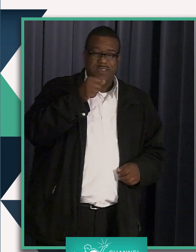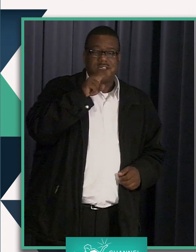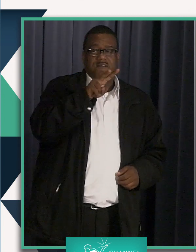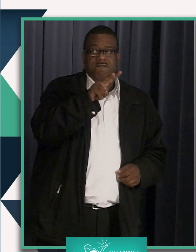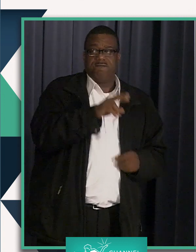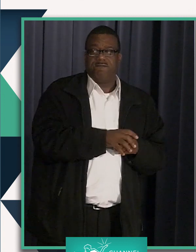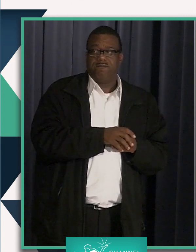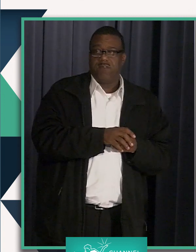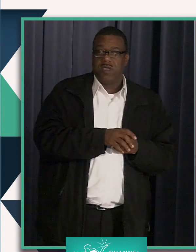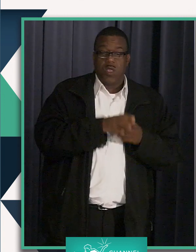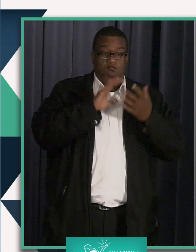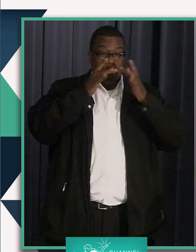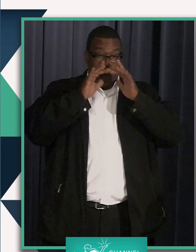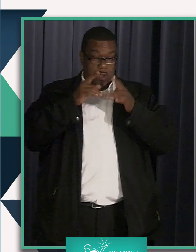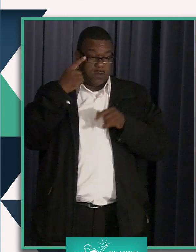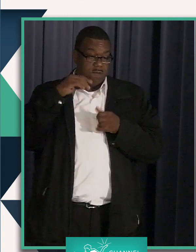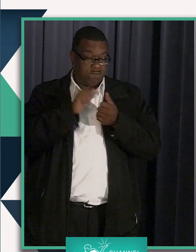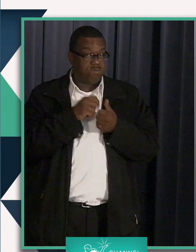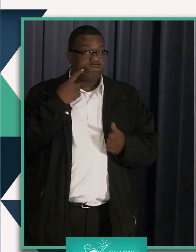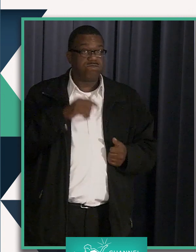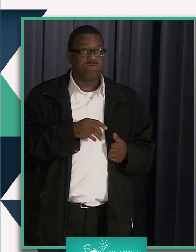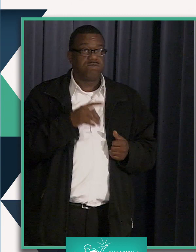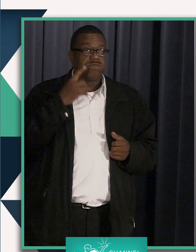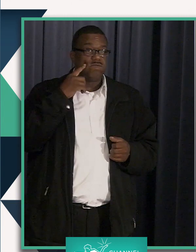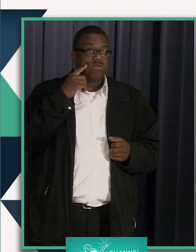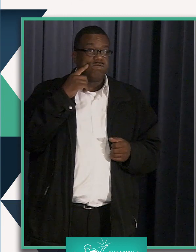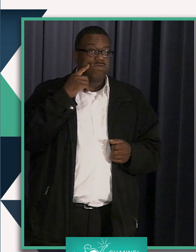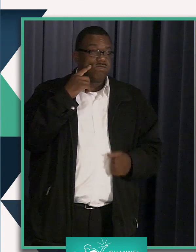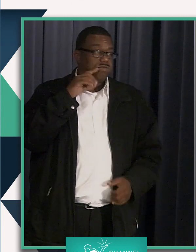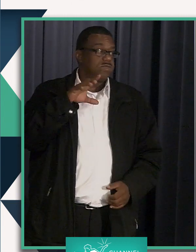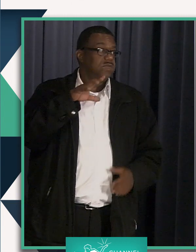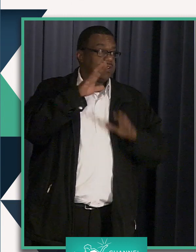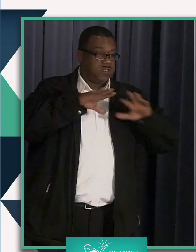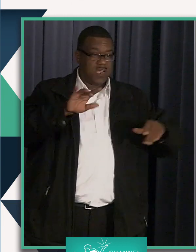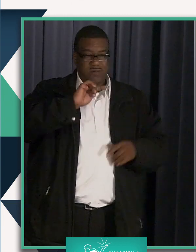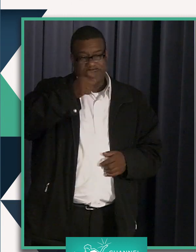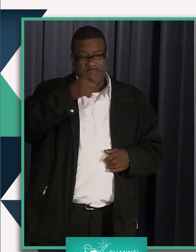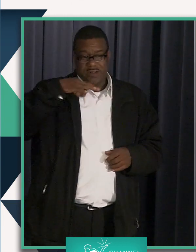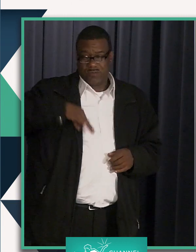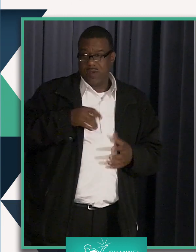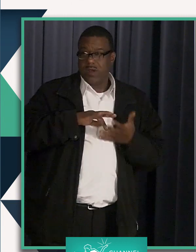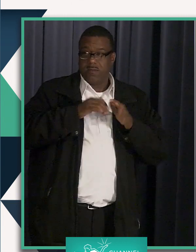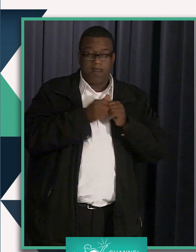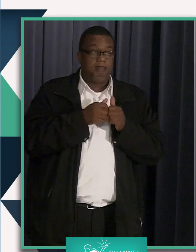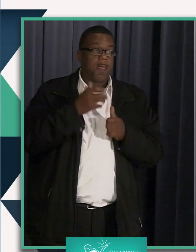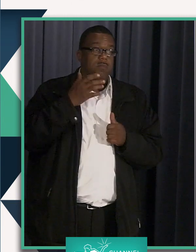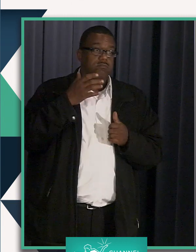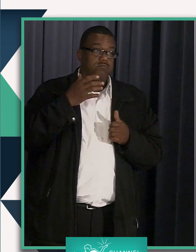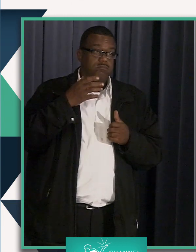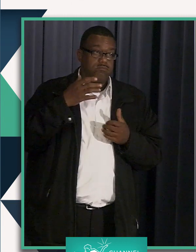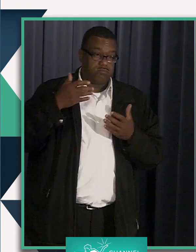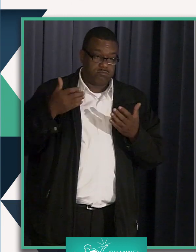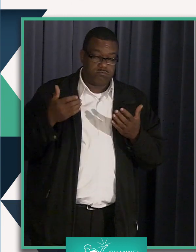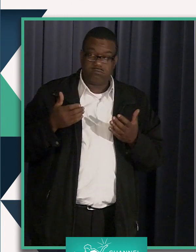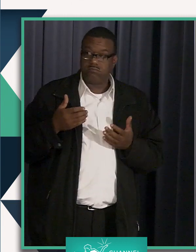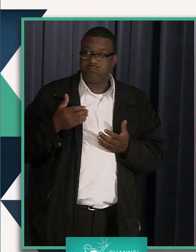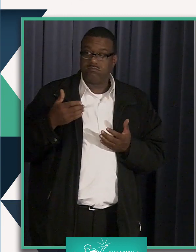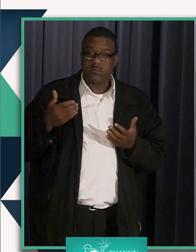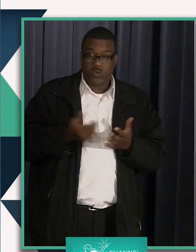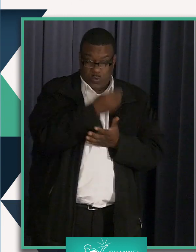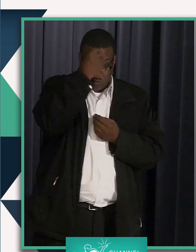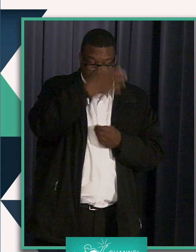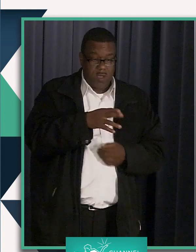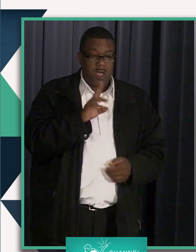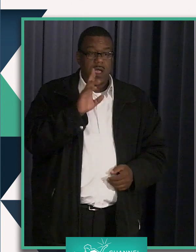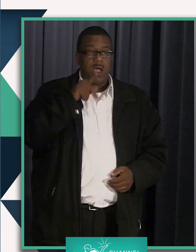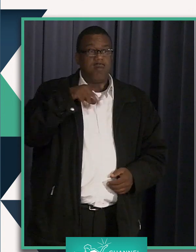the website for the advanced child tax credit, there is the child tax credit update tool. And that's where